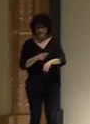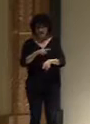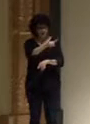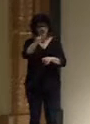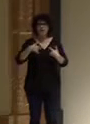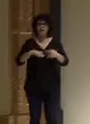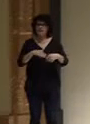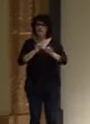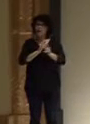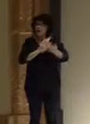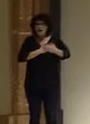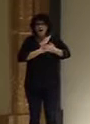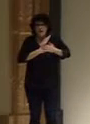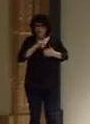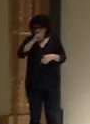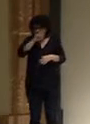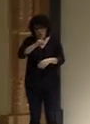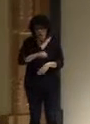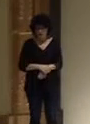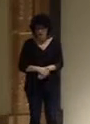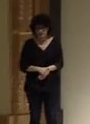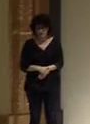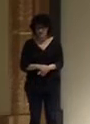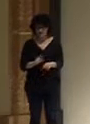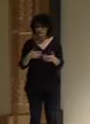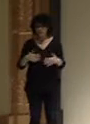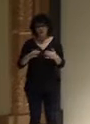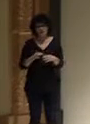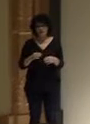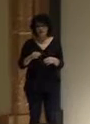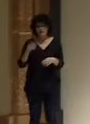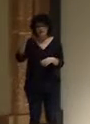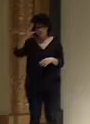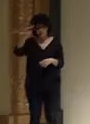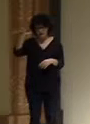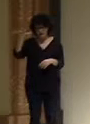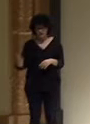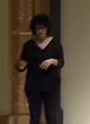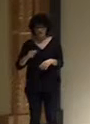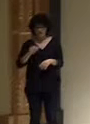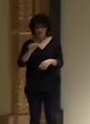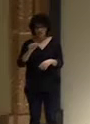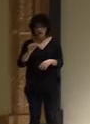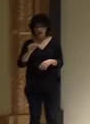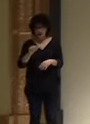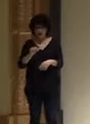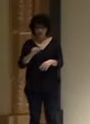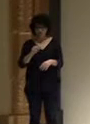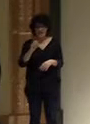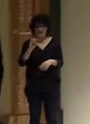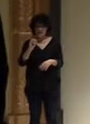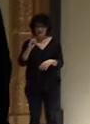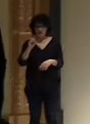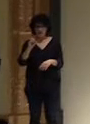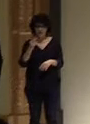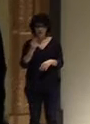opening keynote. Eduardo Viveiros de Castro, the Brazilian anthropologist known for his attempt to decolonize thought, is